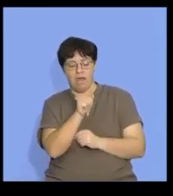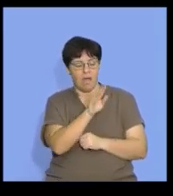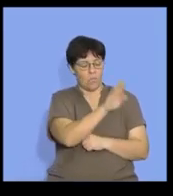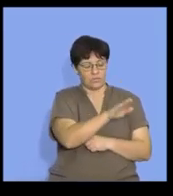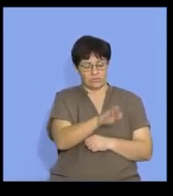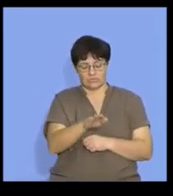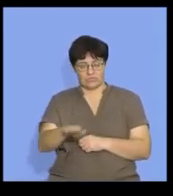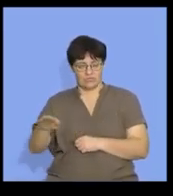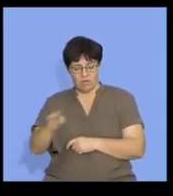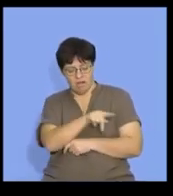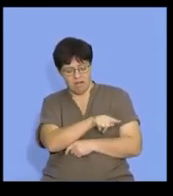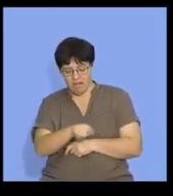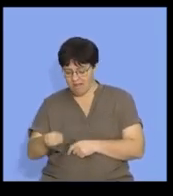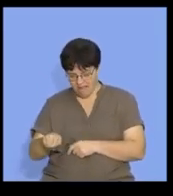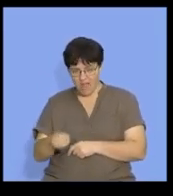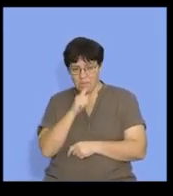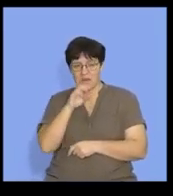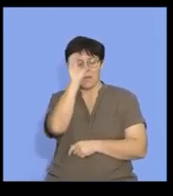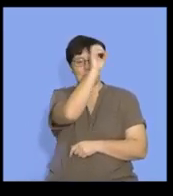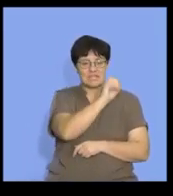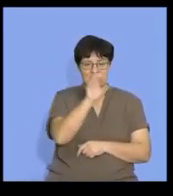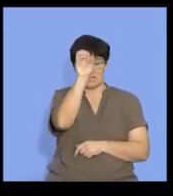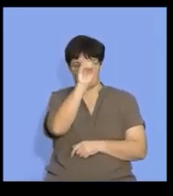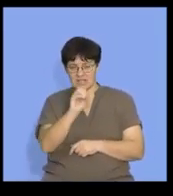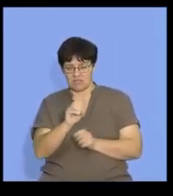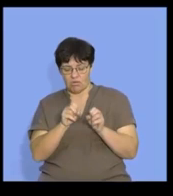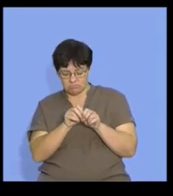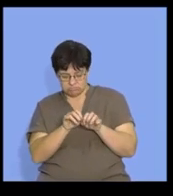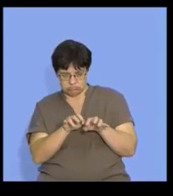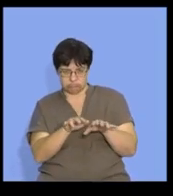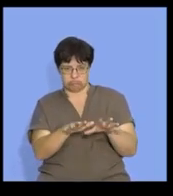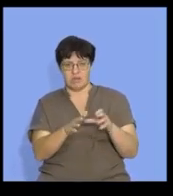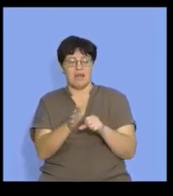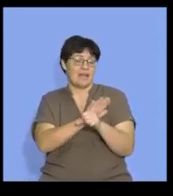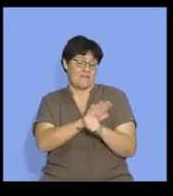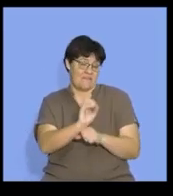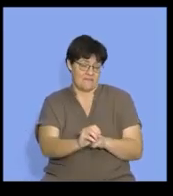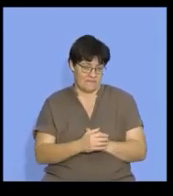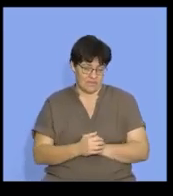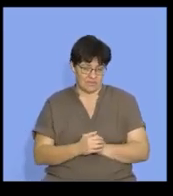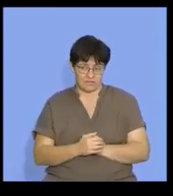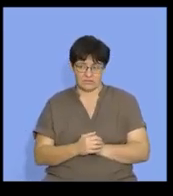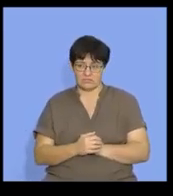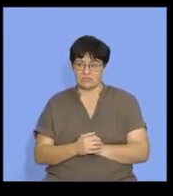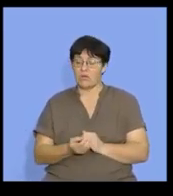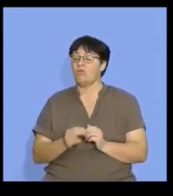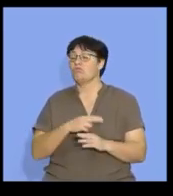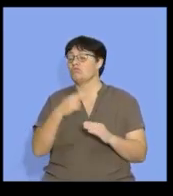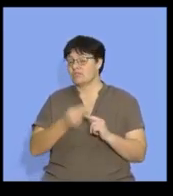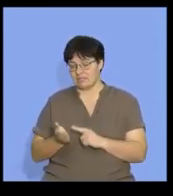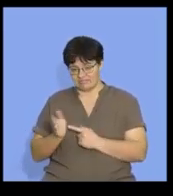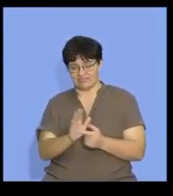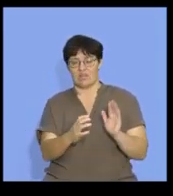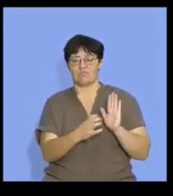and worked out the percentage area of the bread covered by mold. The results are shown in the graph